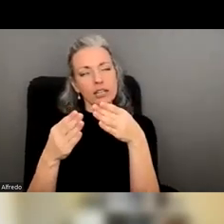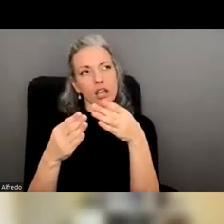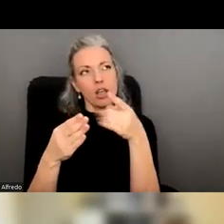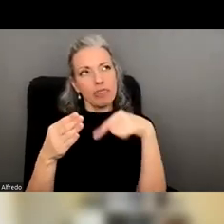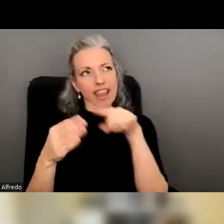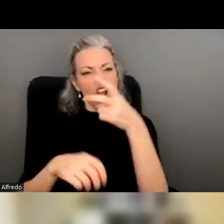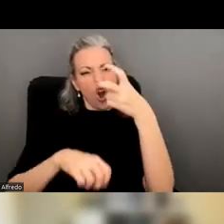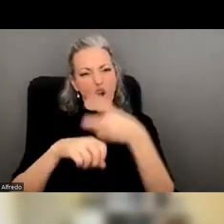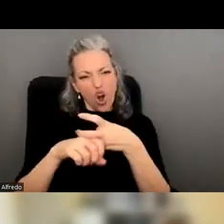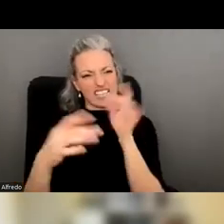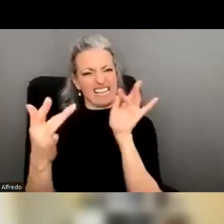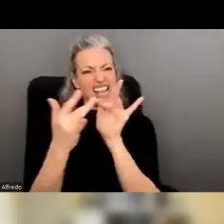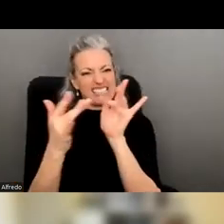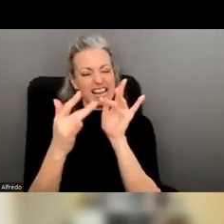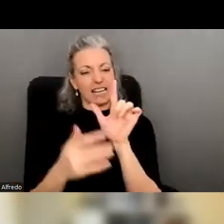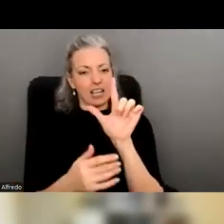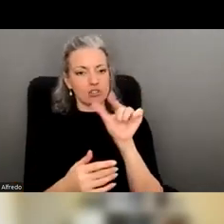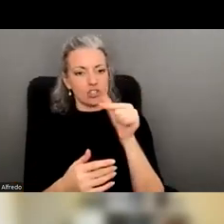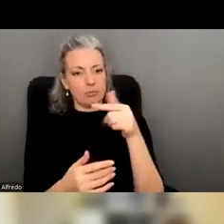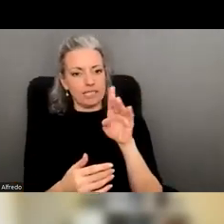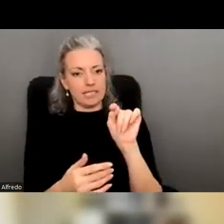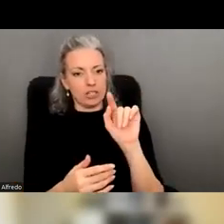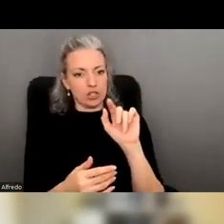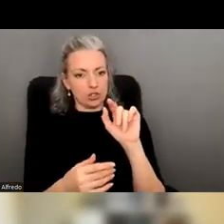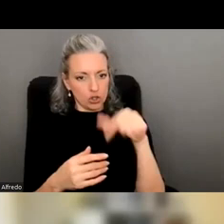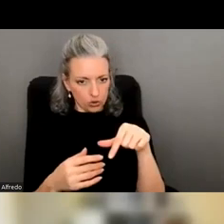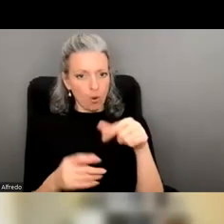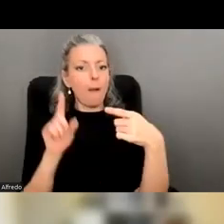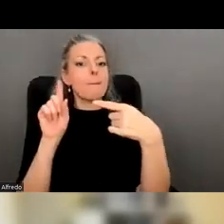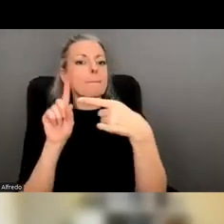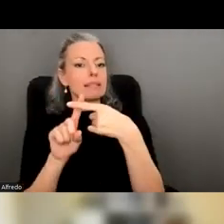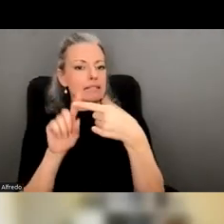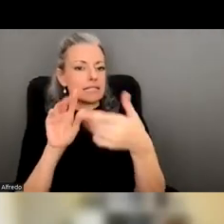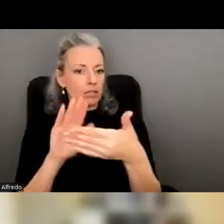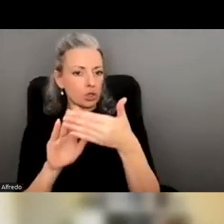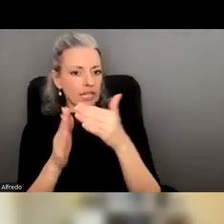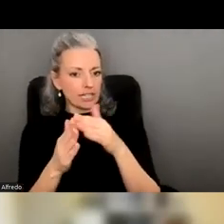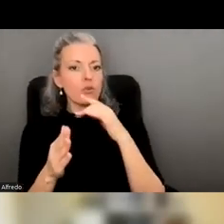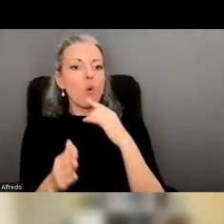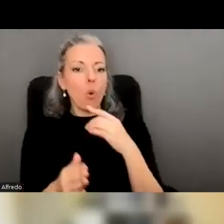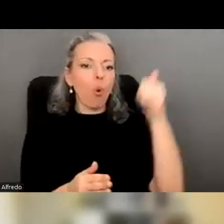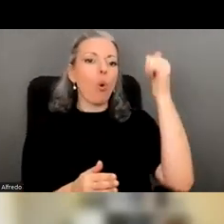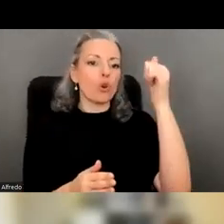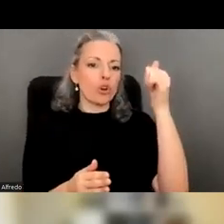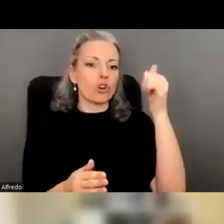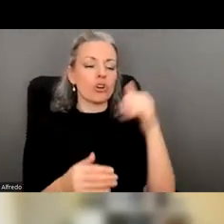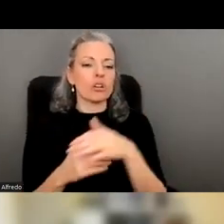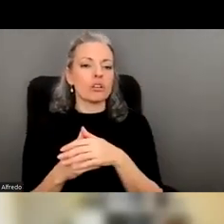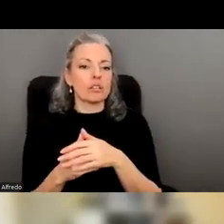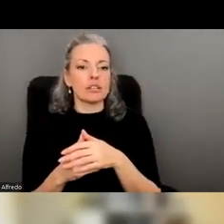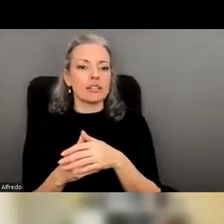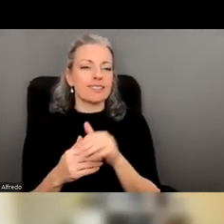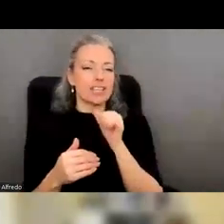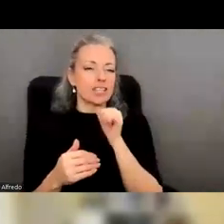the communities, LGBTQ plus communities, older adult communities that have been less